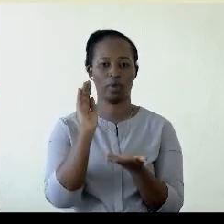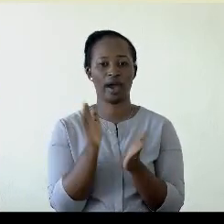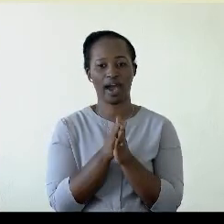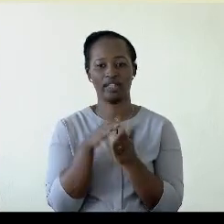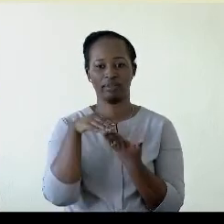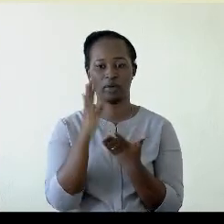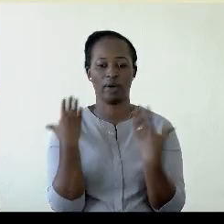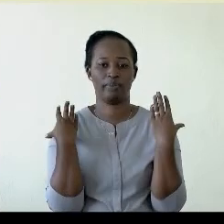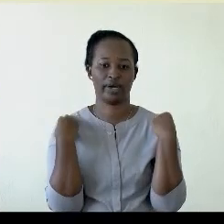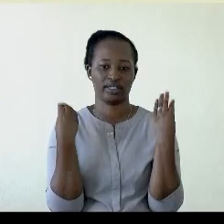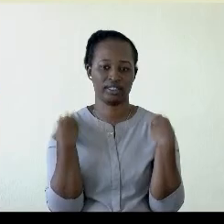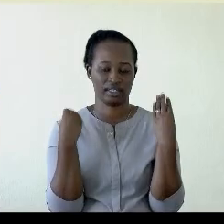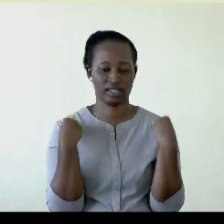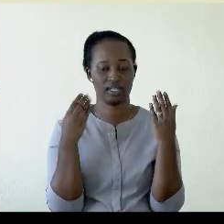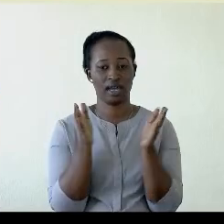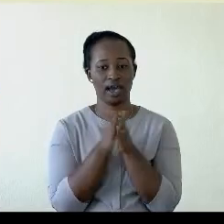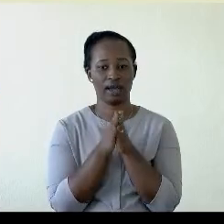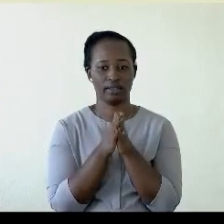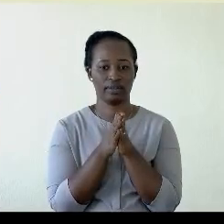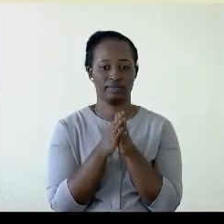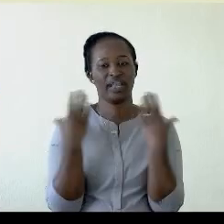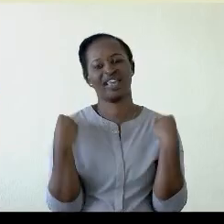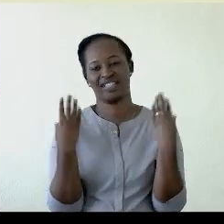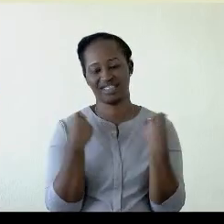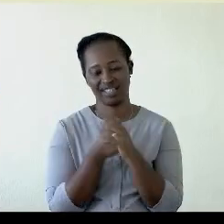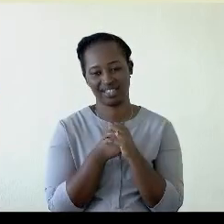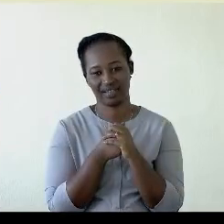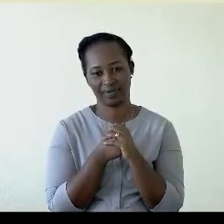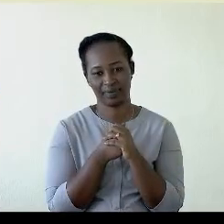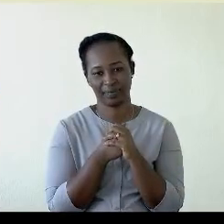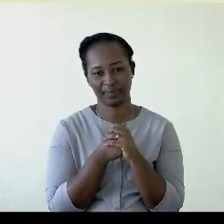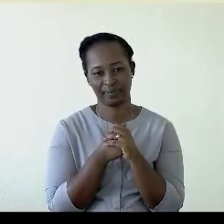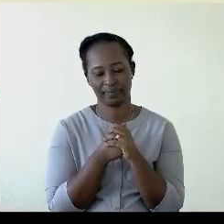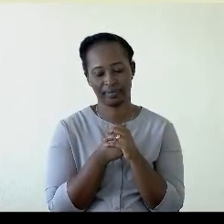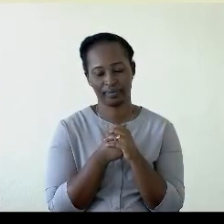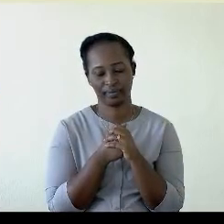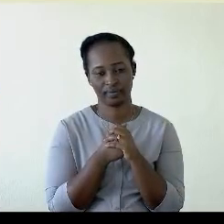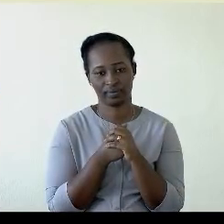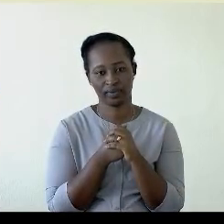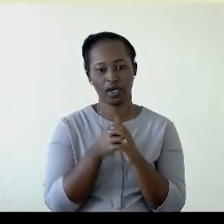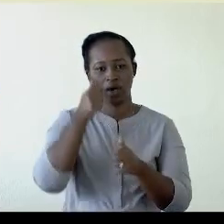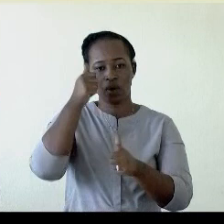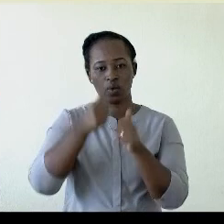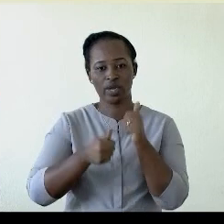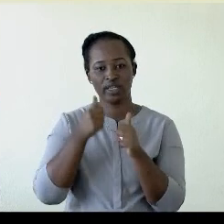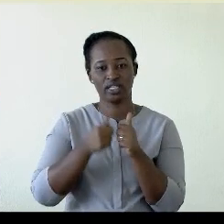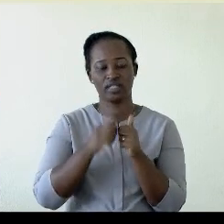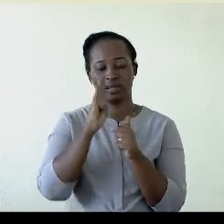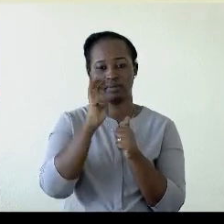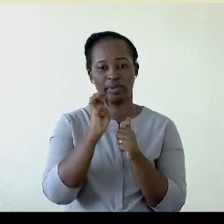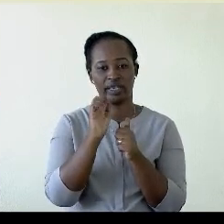more practices and exercises. So, which beaker